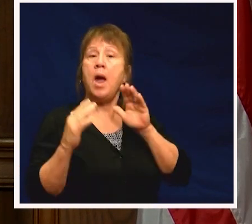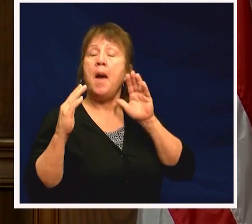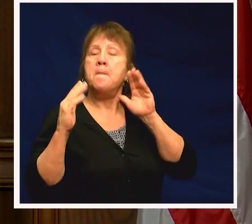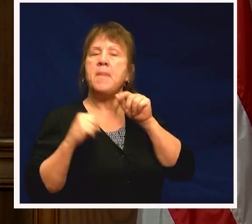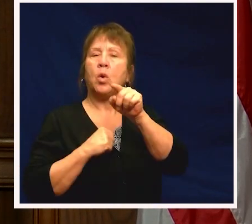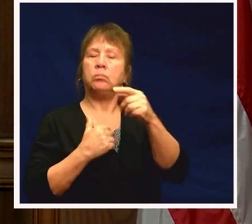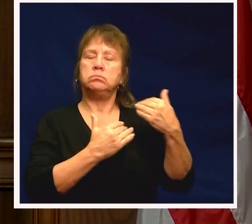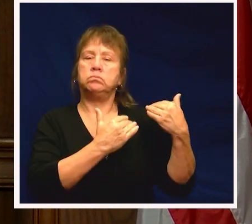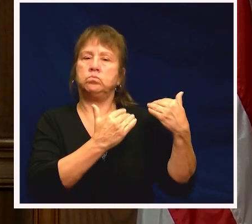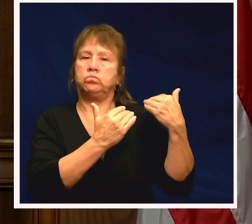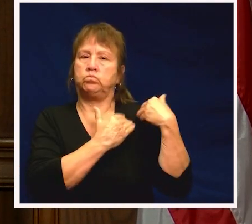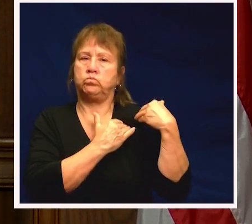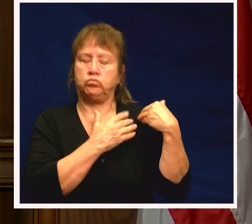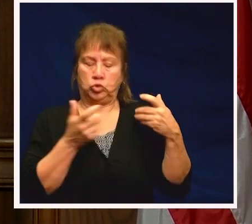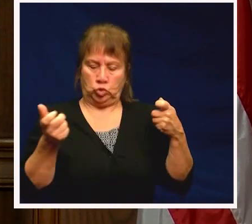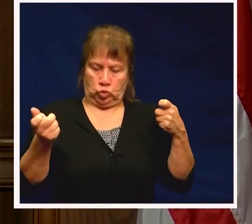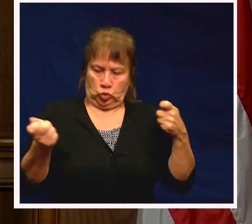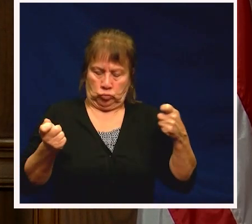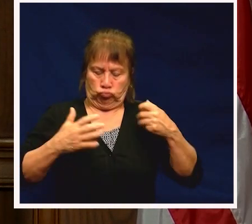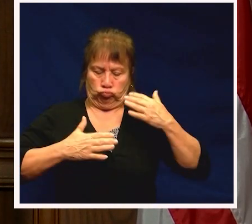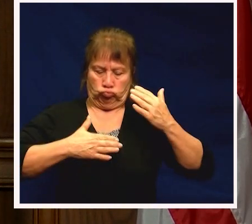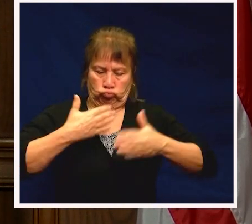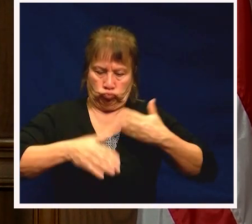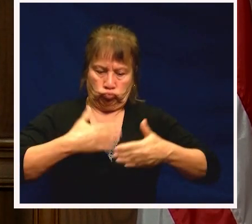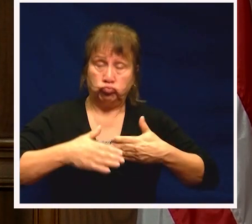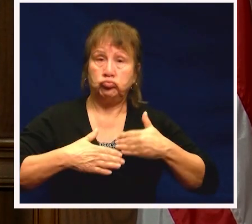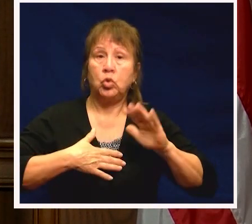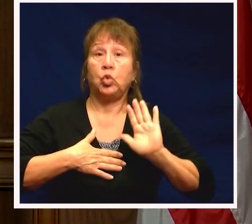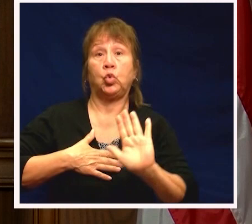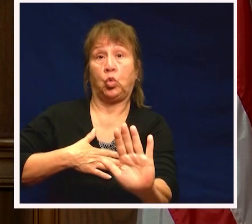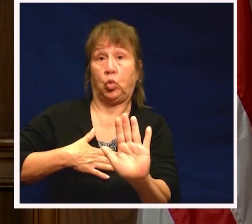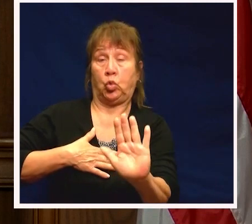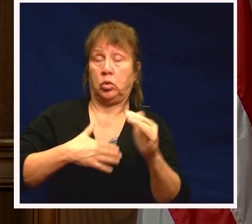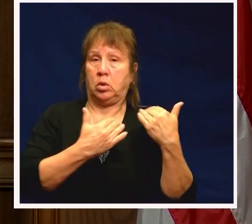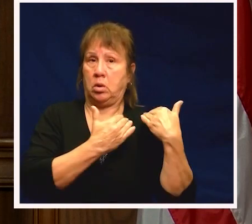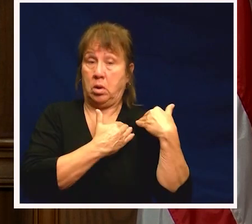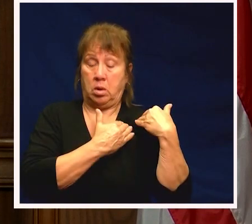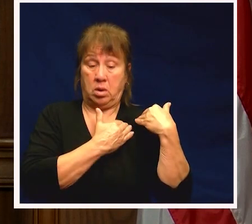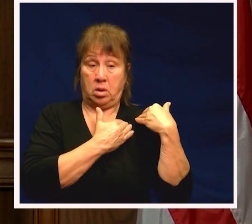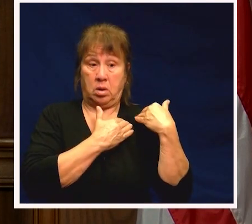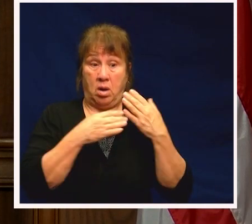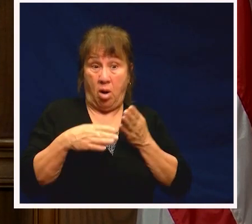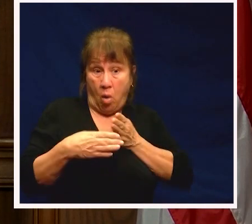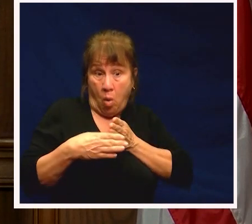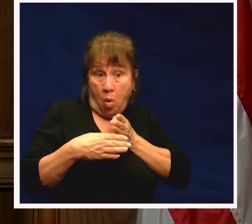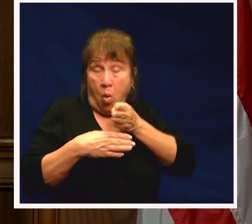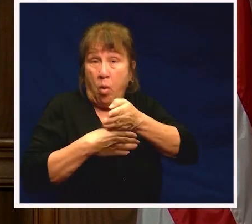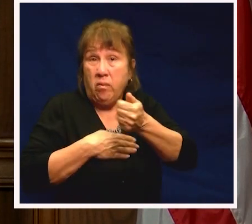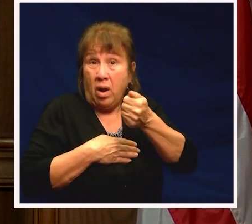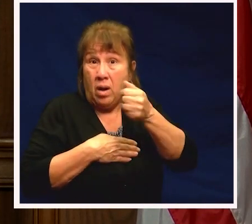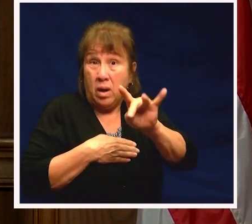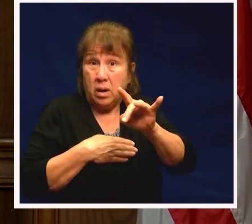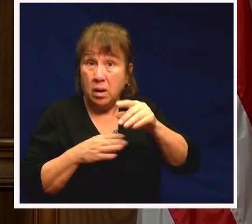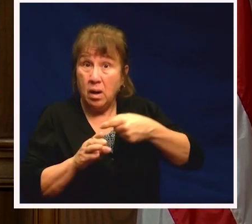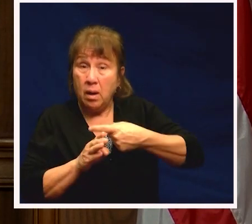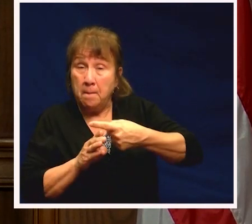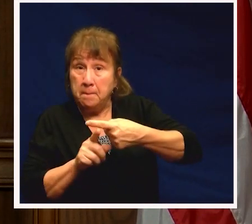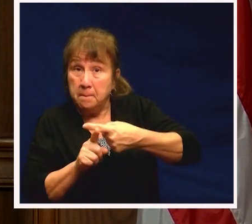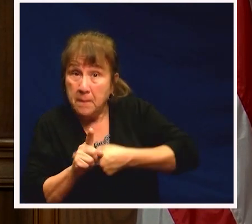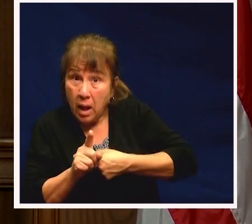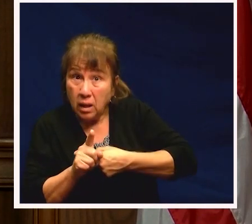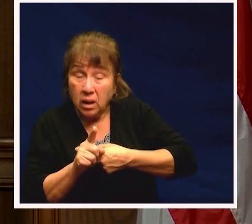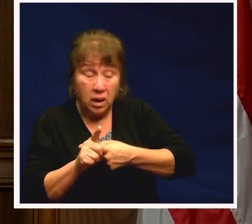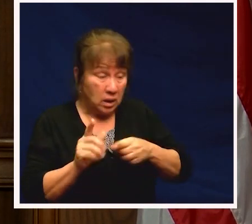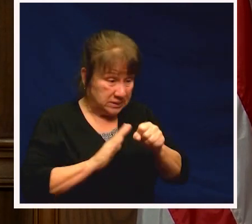do as far as controlling the process and keeping it moving. If we hit that 18-month mark and the state